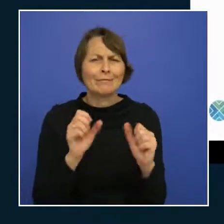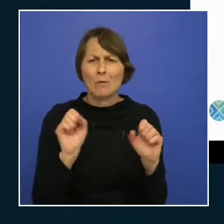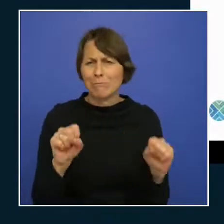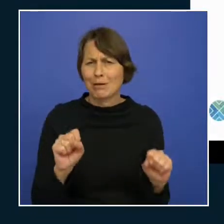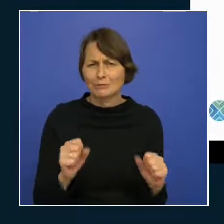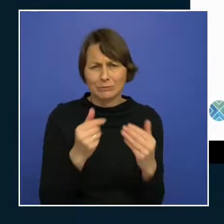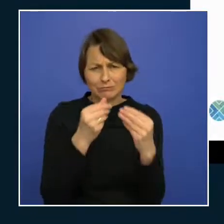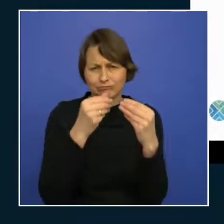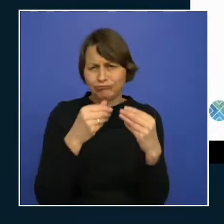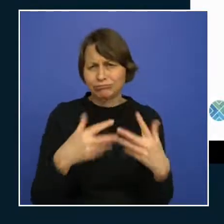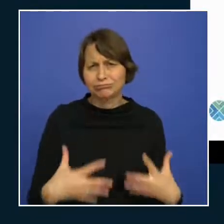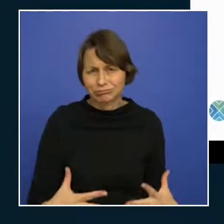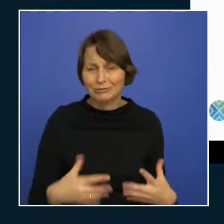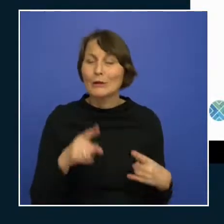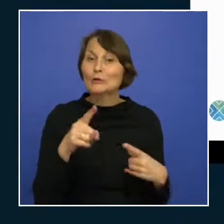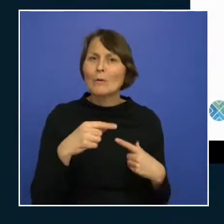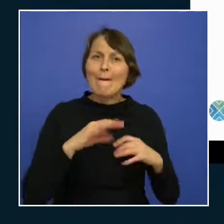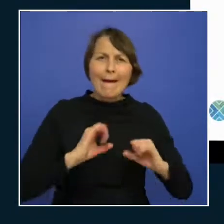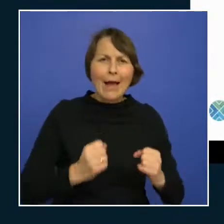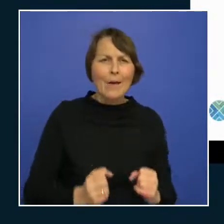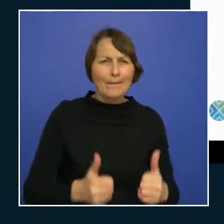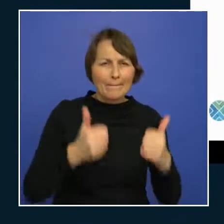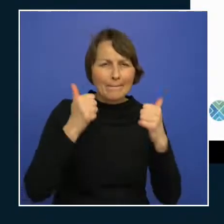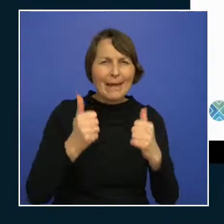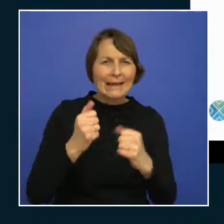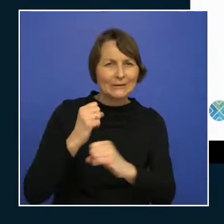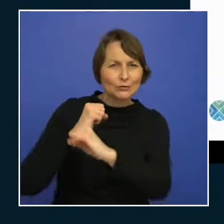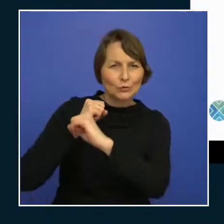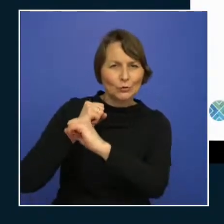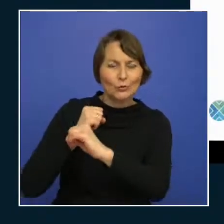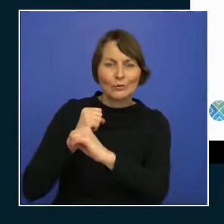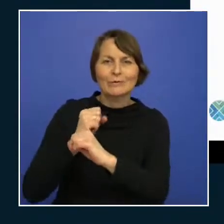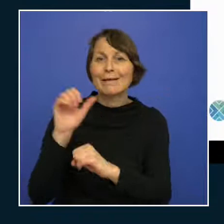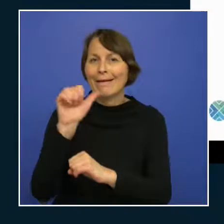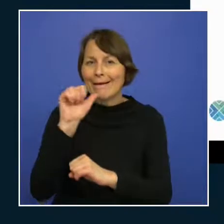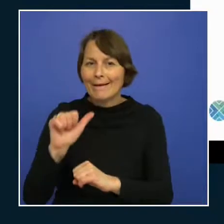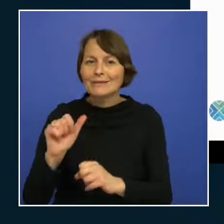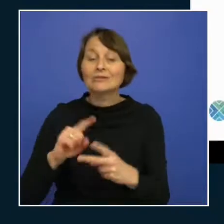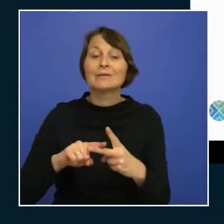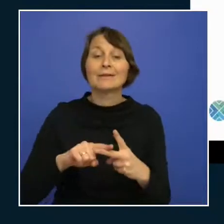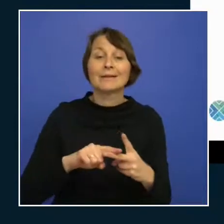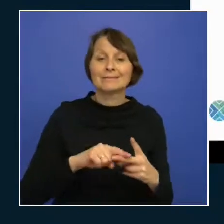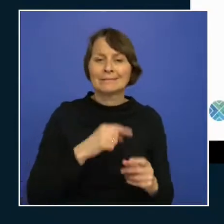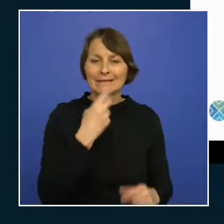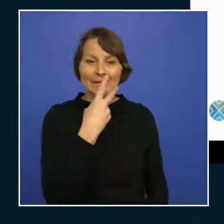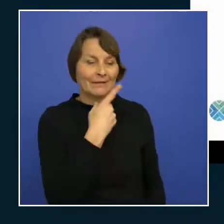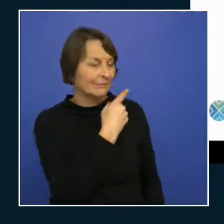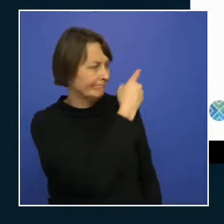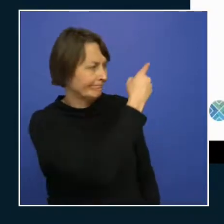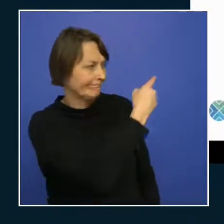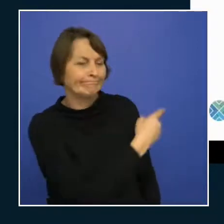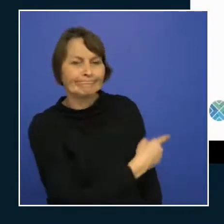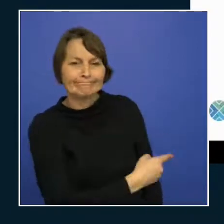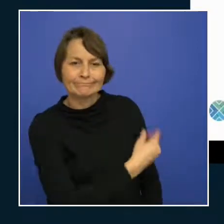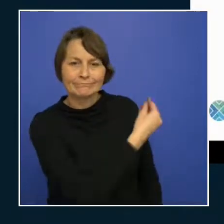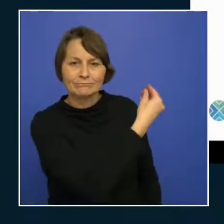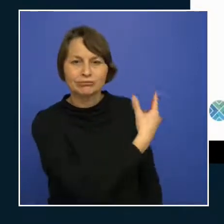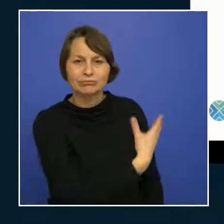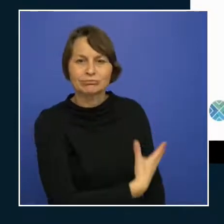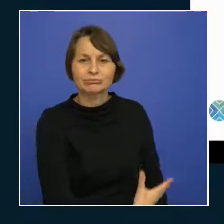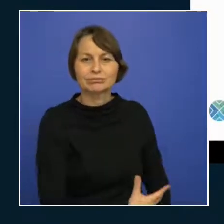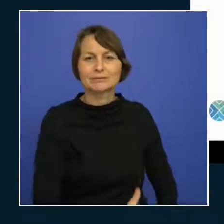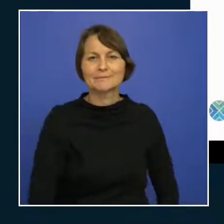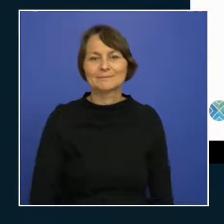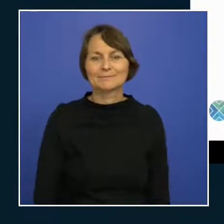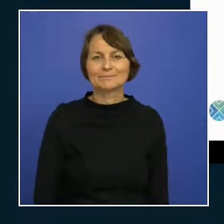enhance your security posture within Azure, like machine learning, conditional access policies, self-service, to name a